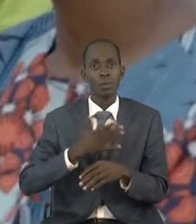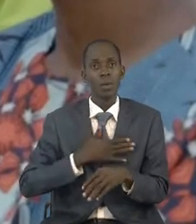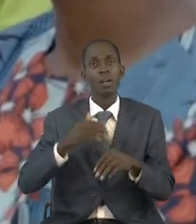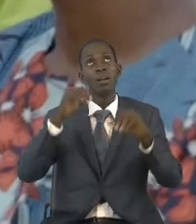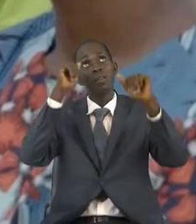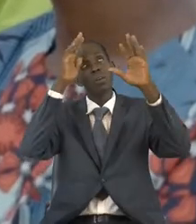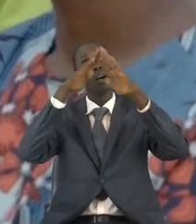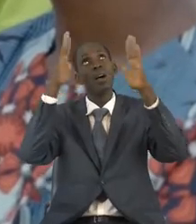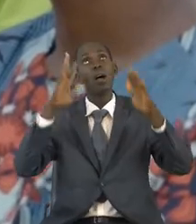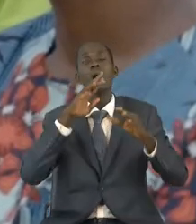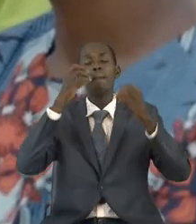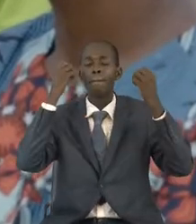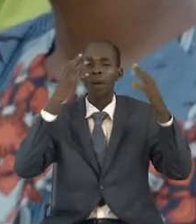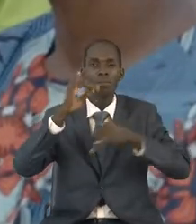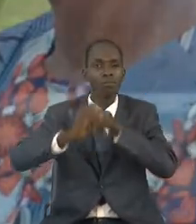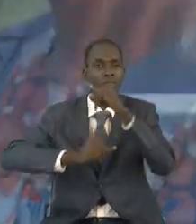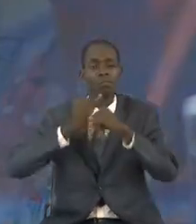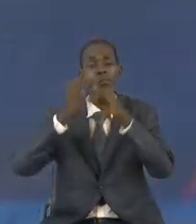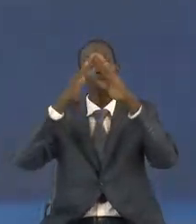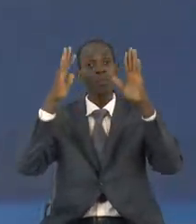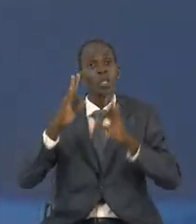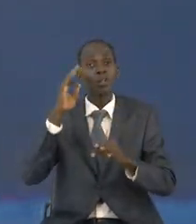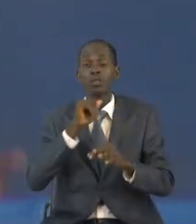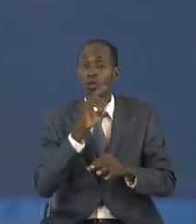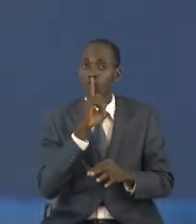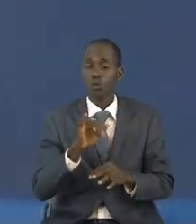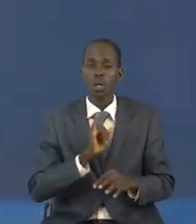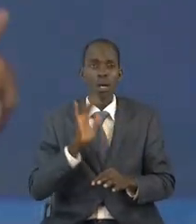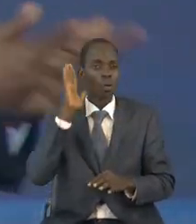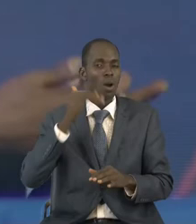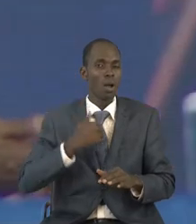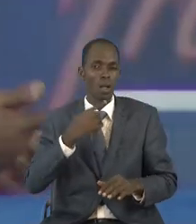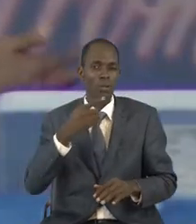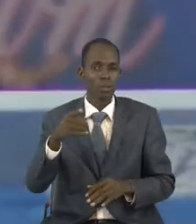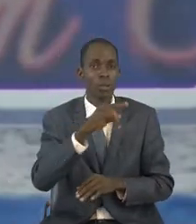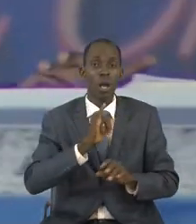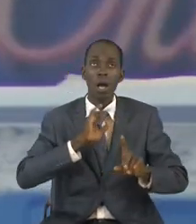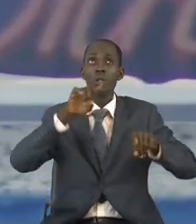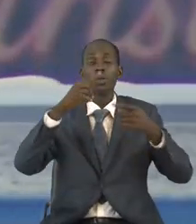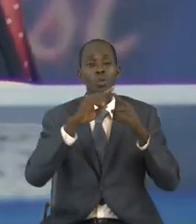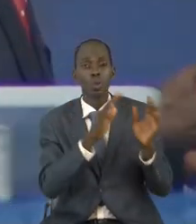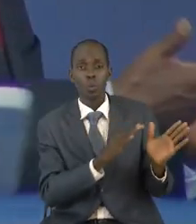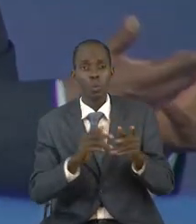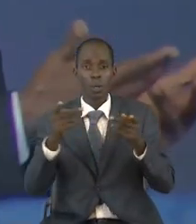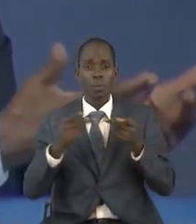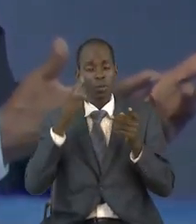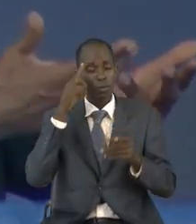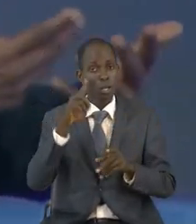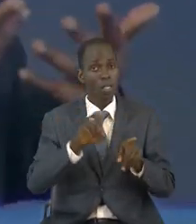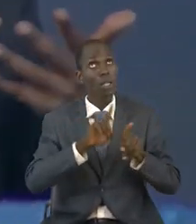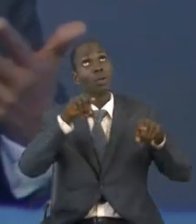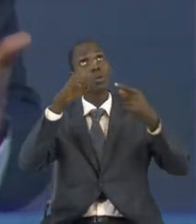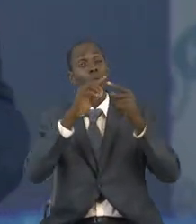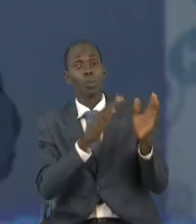it were not so, I would have told you, I go to prepare a place for you. And if I go and prepare a place for you, I will